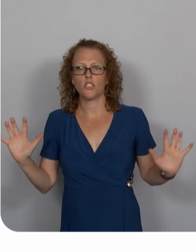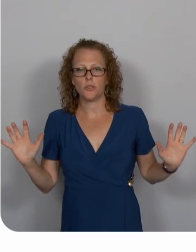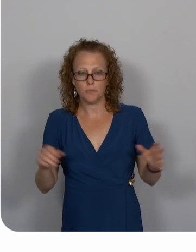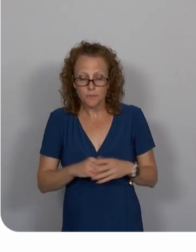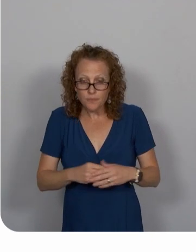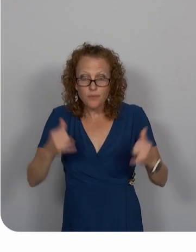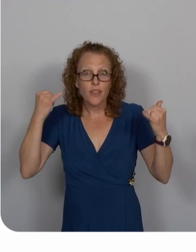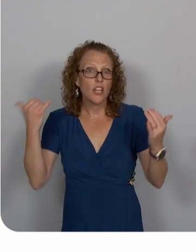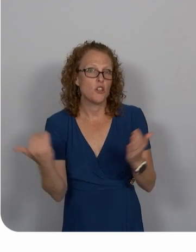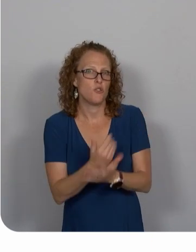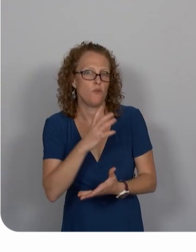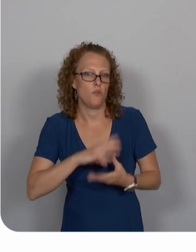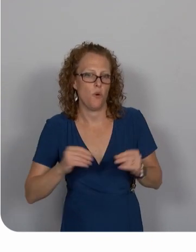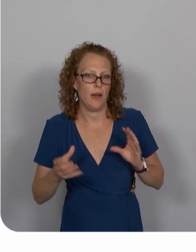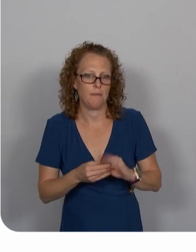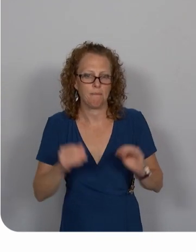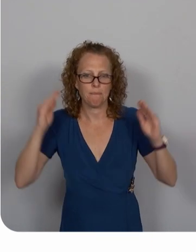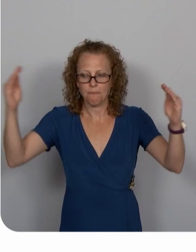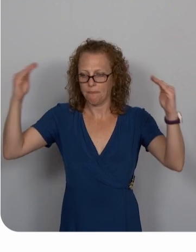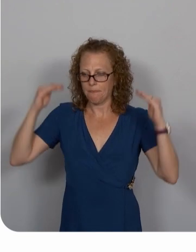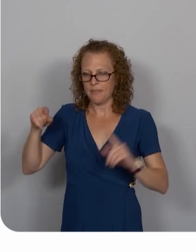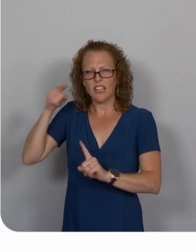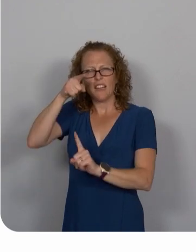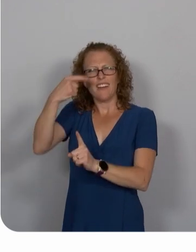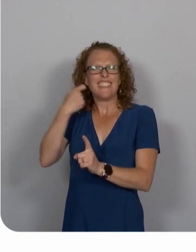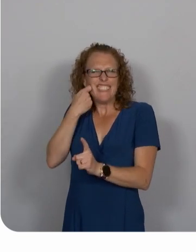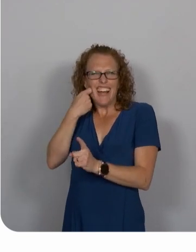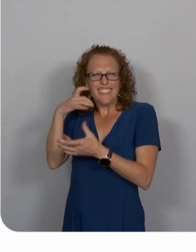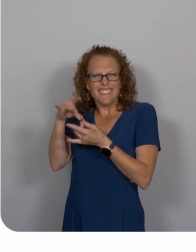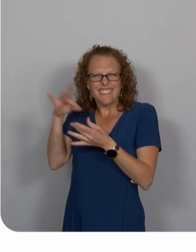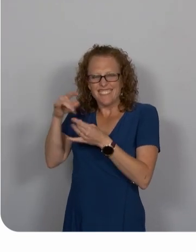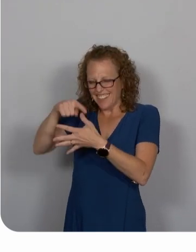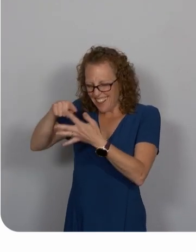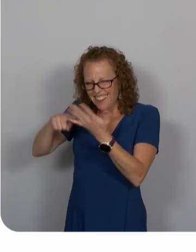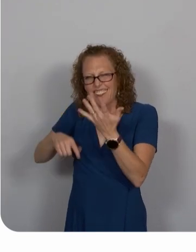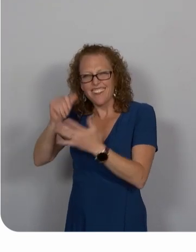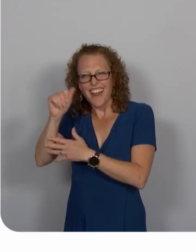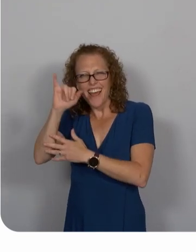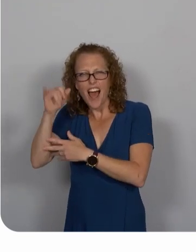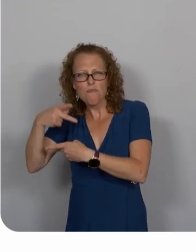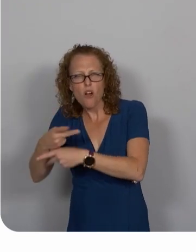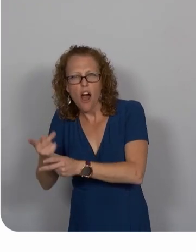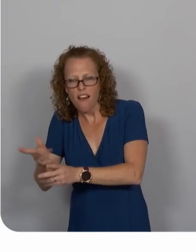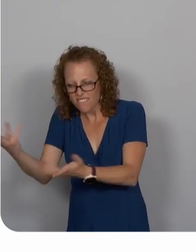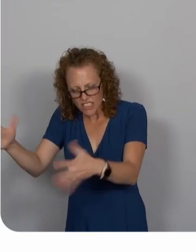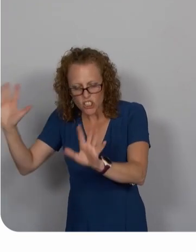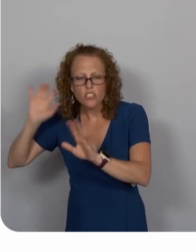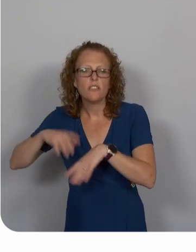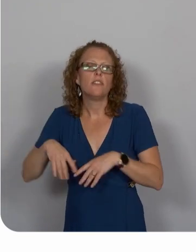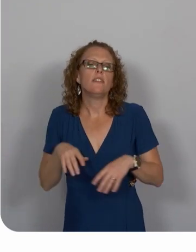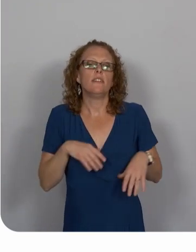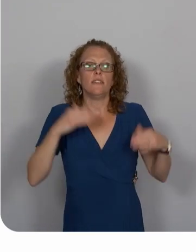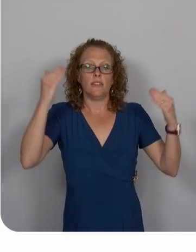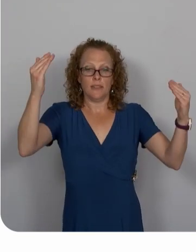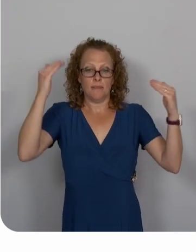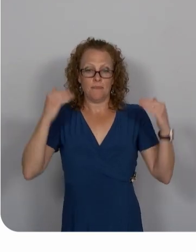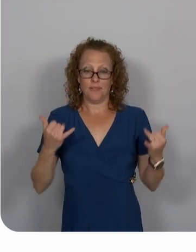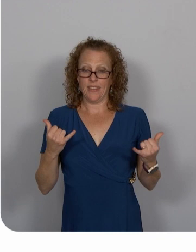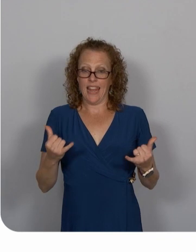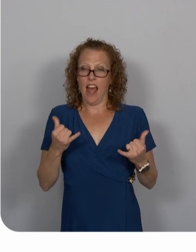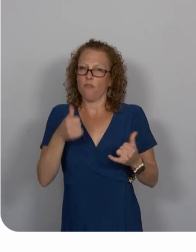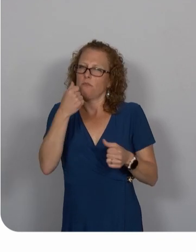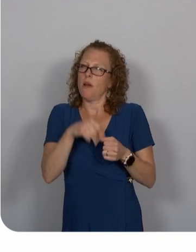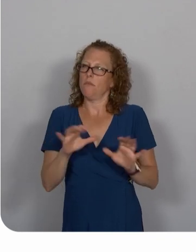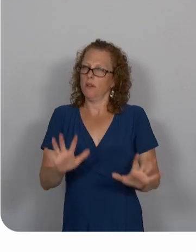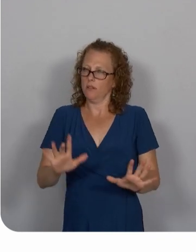All right, so I covered some of our new AI products and features and some of the technology that's powering them. You know, it's early